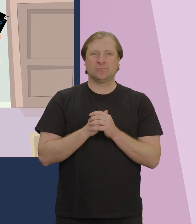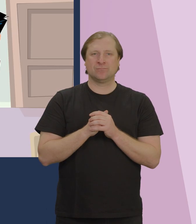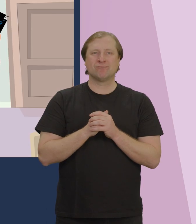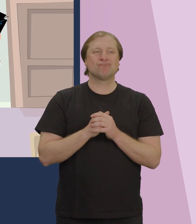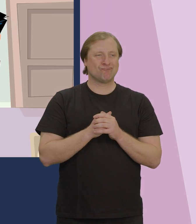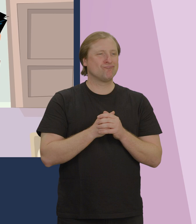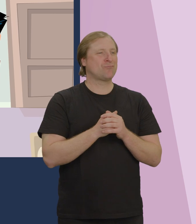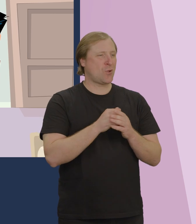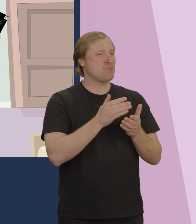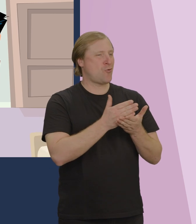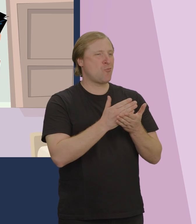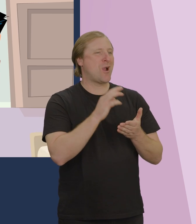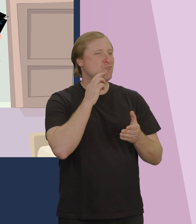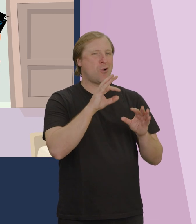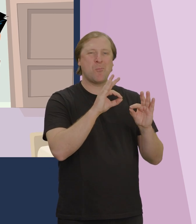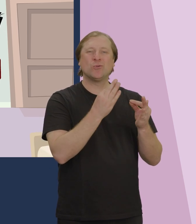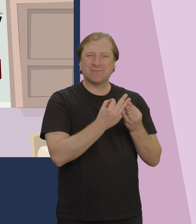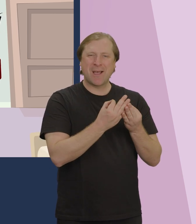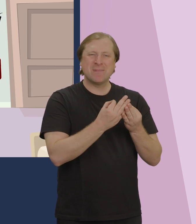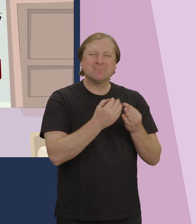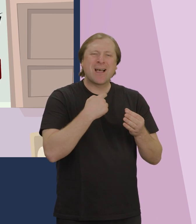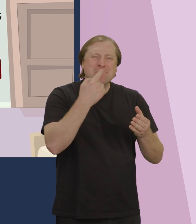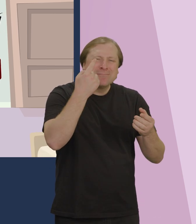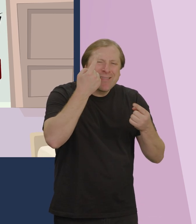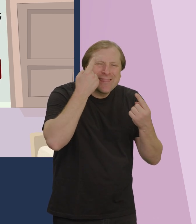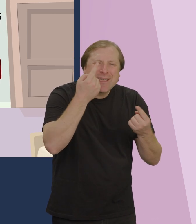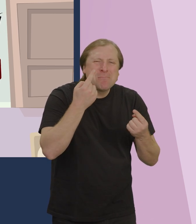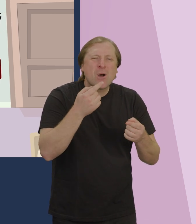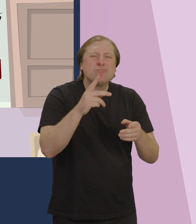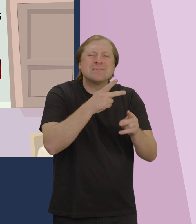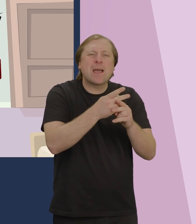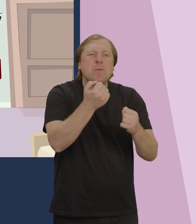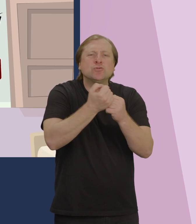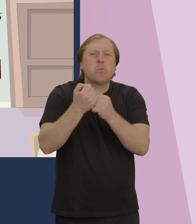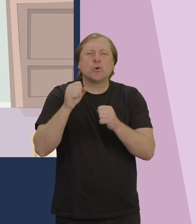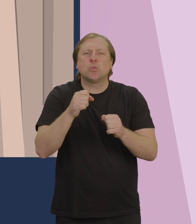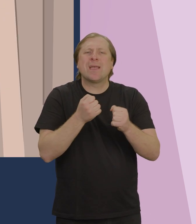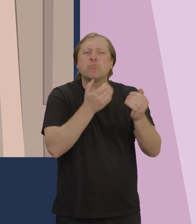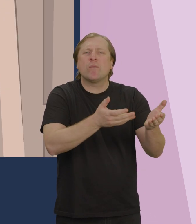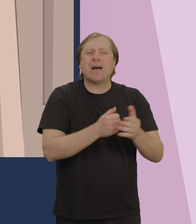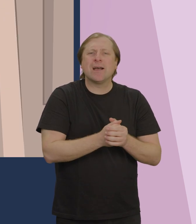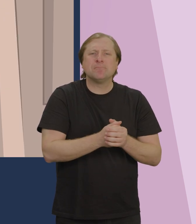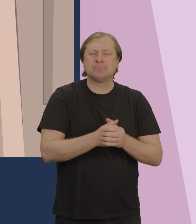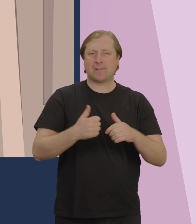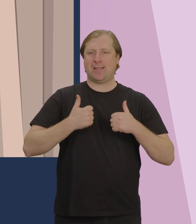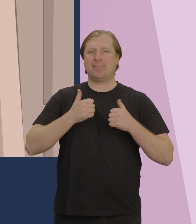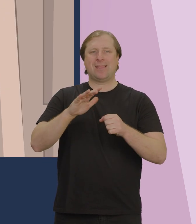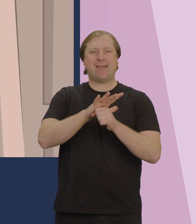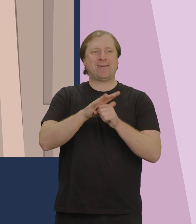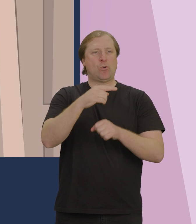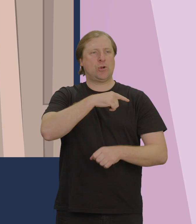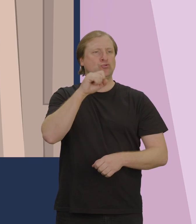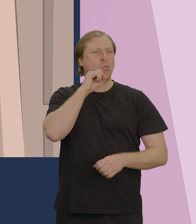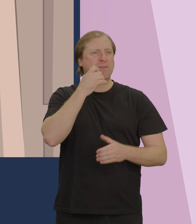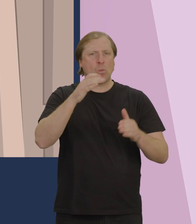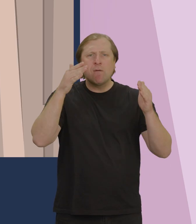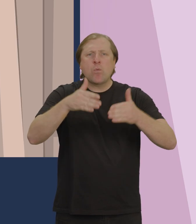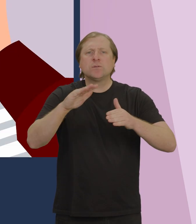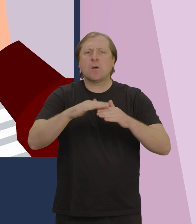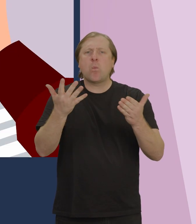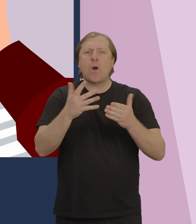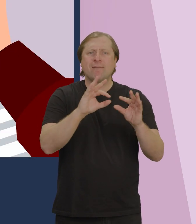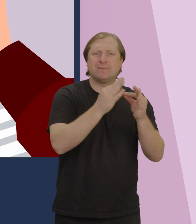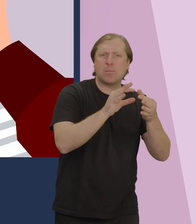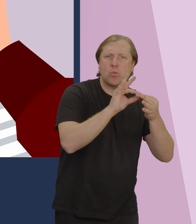Okay, Ramos fam, I got a sneak peek from Mom, so I started thinking about what supports we could provide. Sounds like the life areas Sofia wants to focus on